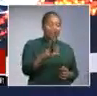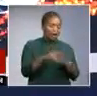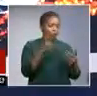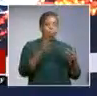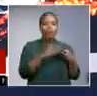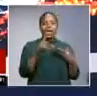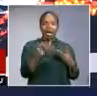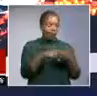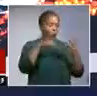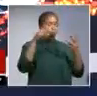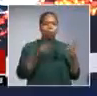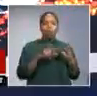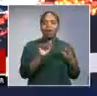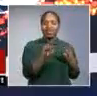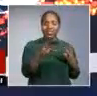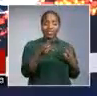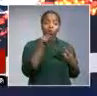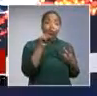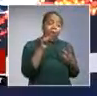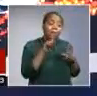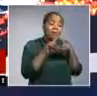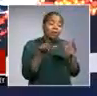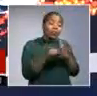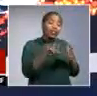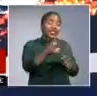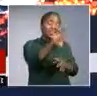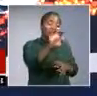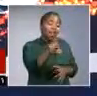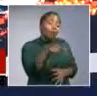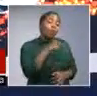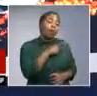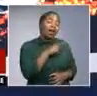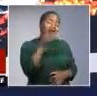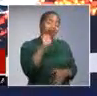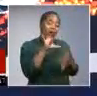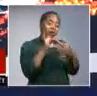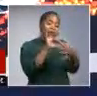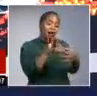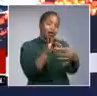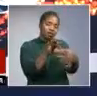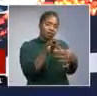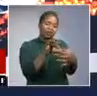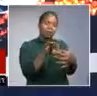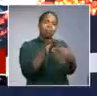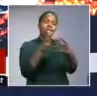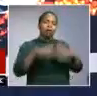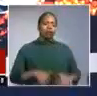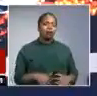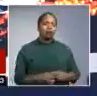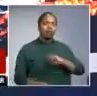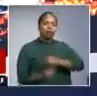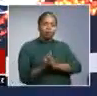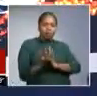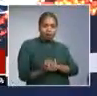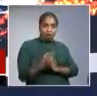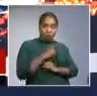Alliance, or the ANC. The million-dollar question: what made this relationship between Dr. Mokete Mosola, the city manager, and the